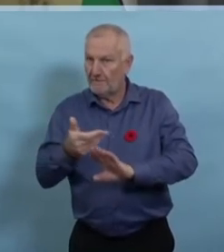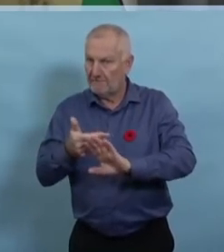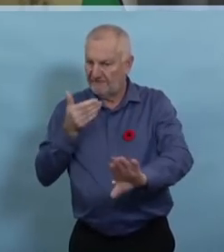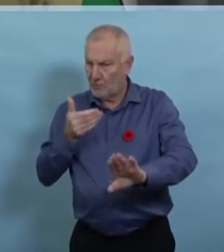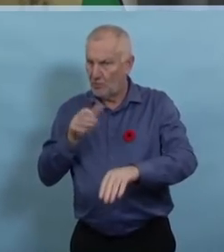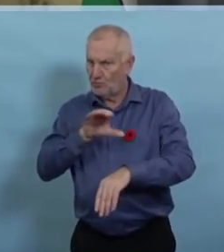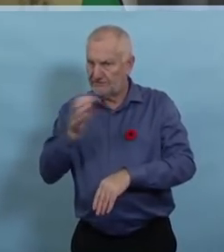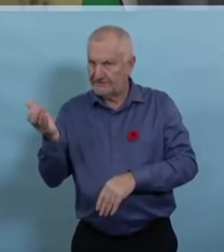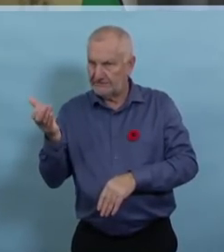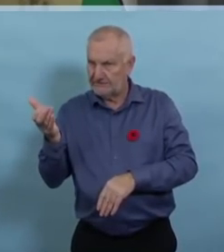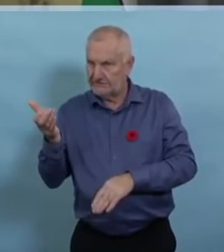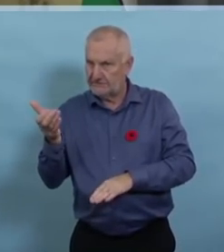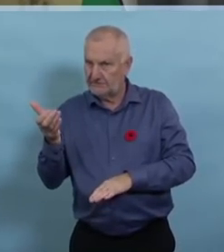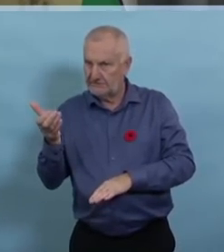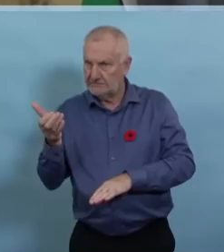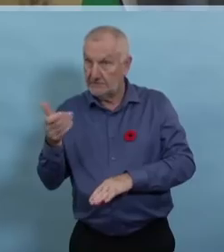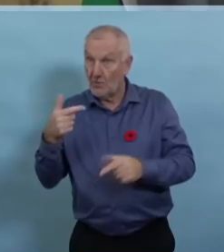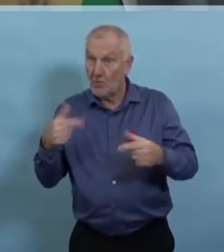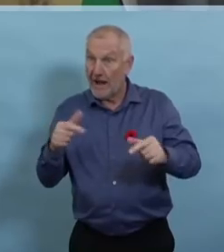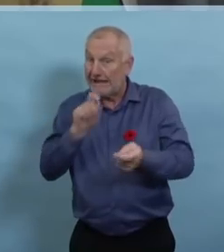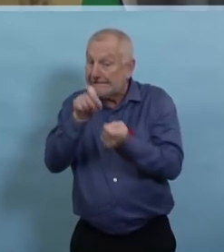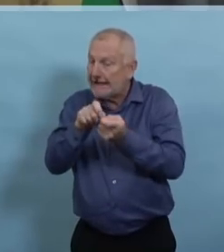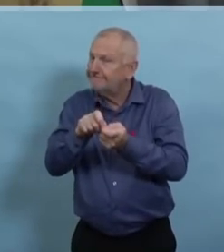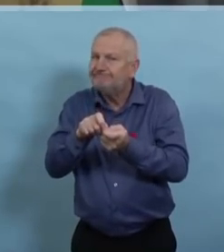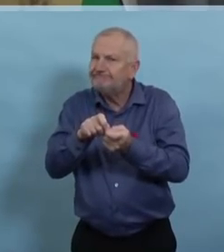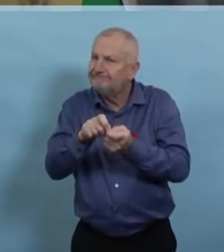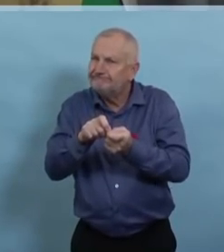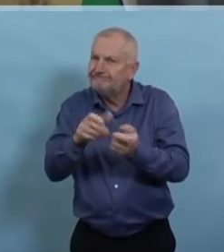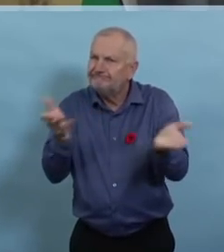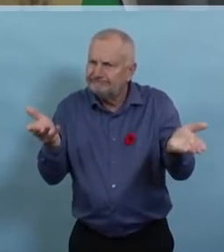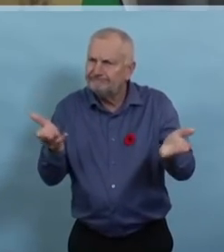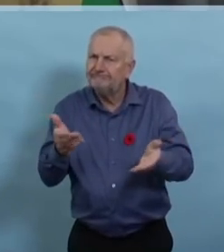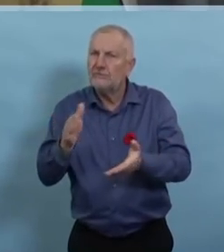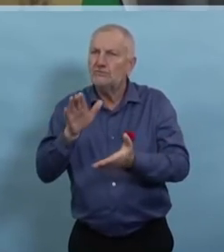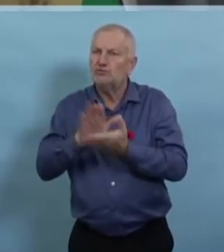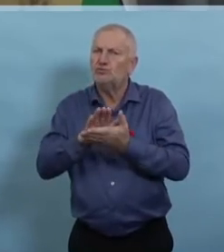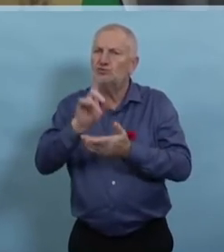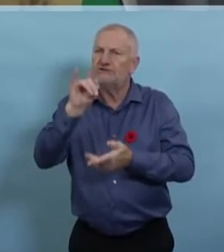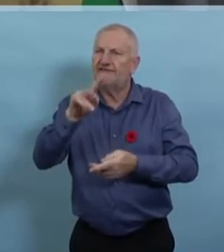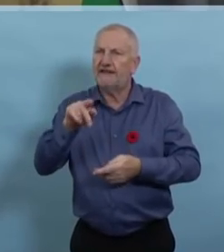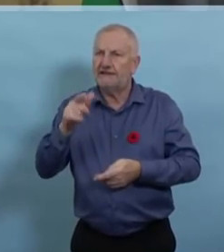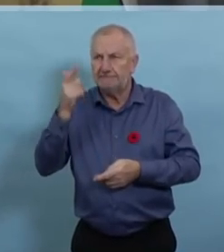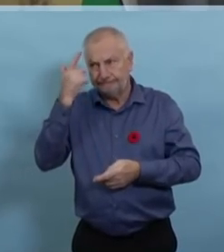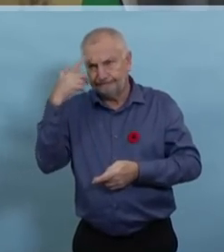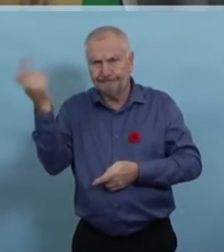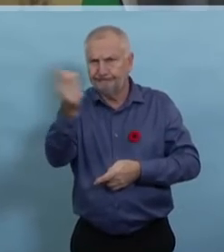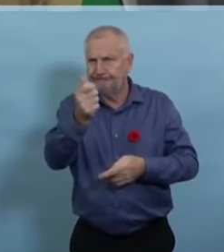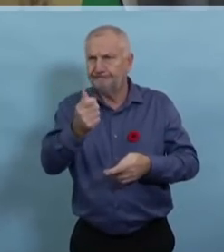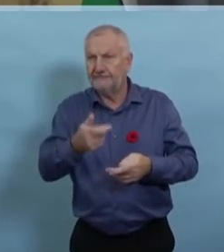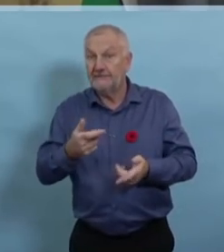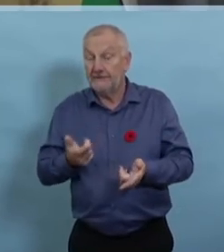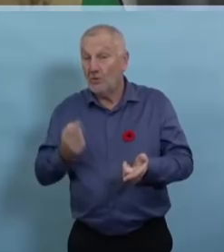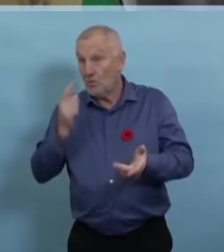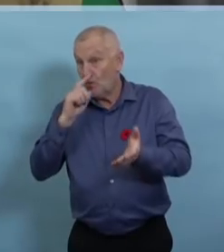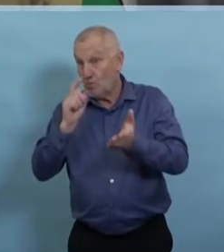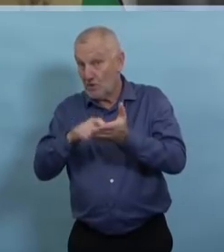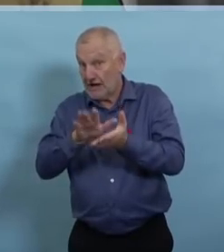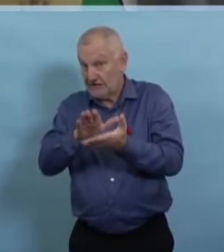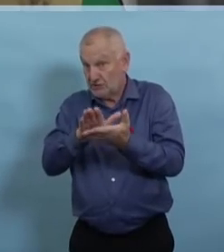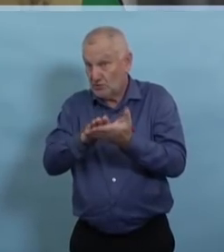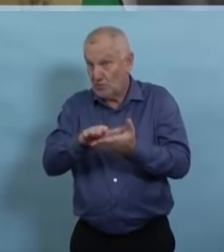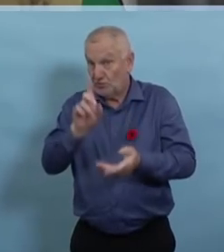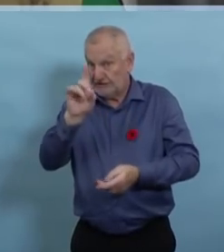discretion in terms of timing of the school divisions. I recognize that school divisions themselves have been moving some professional